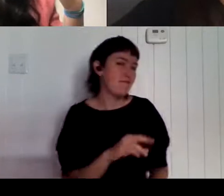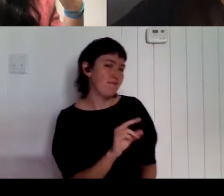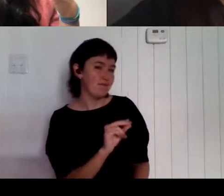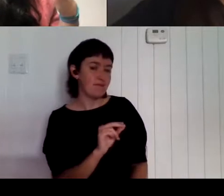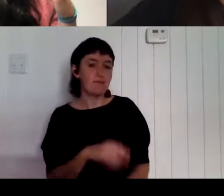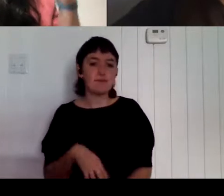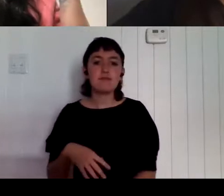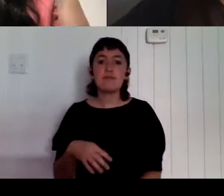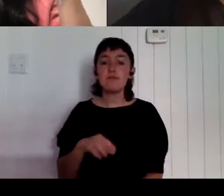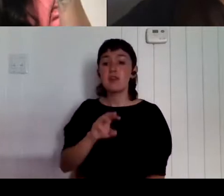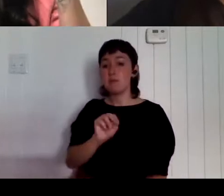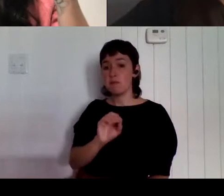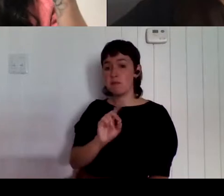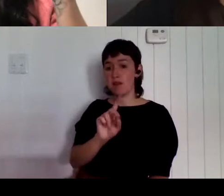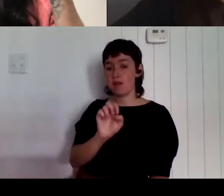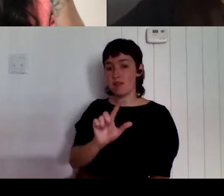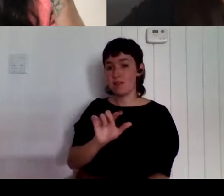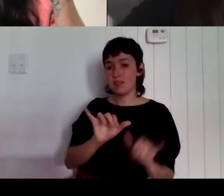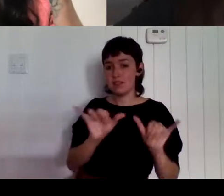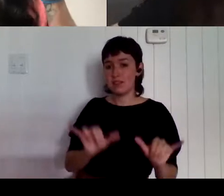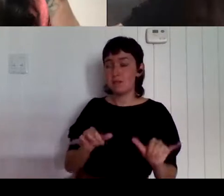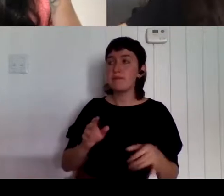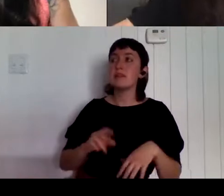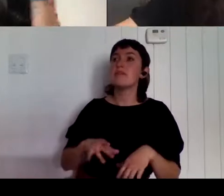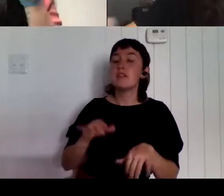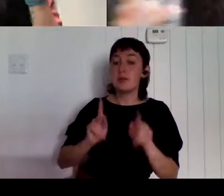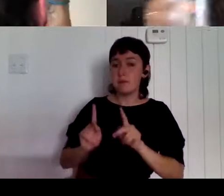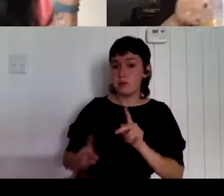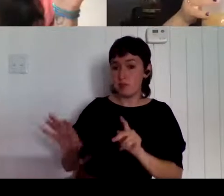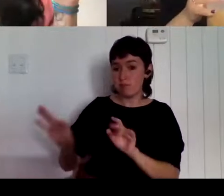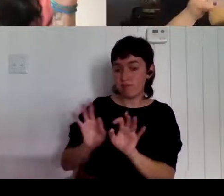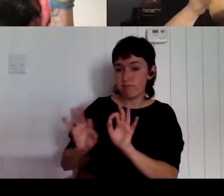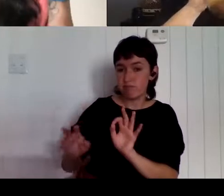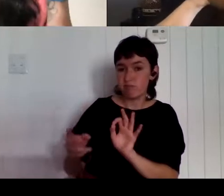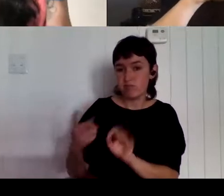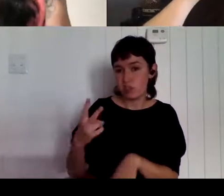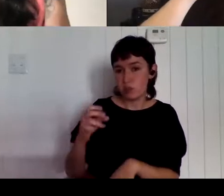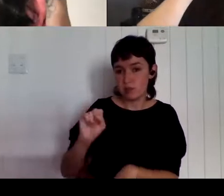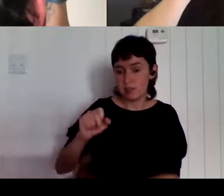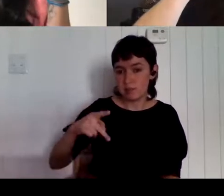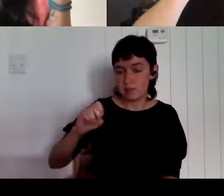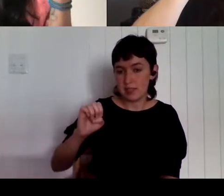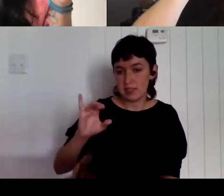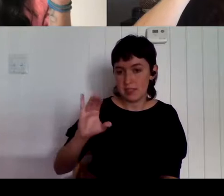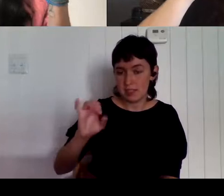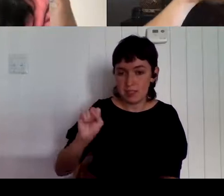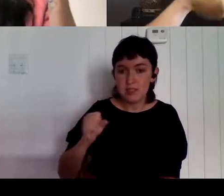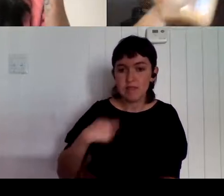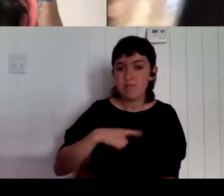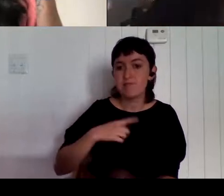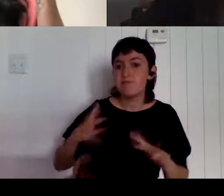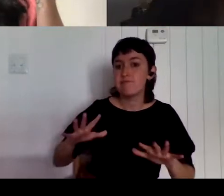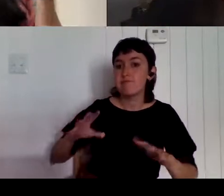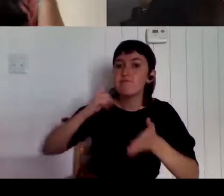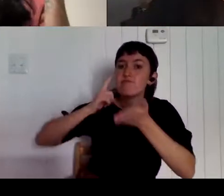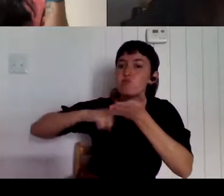people have picked out a couple species that we have now researched the hack out of so that we have a lot of tools to help. So if